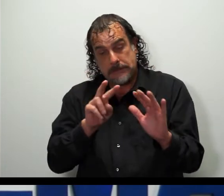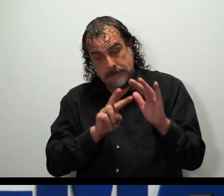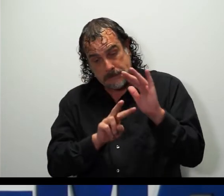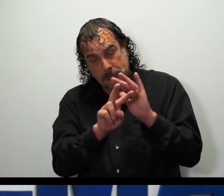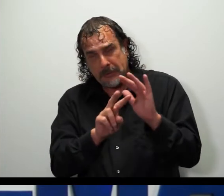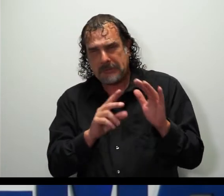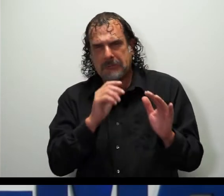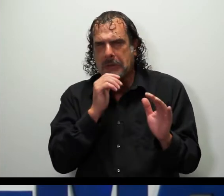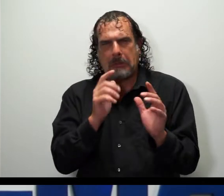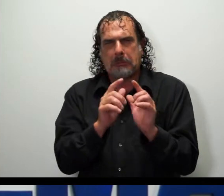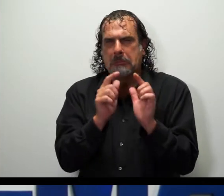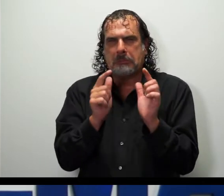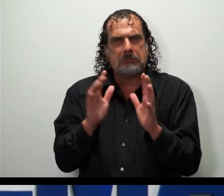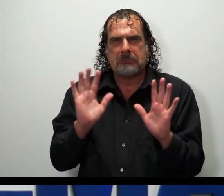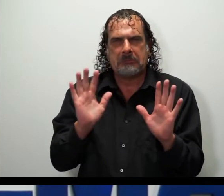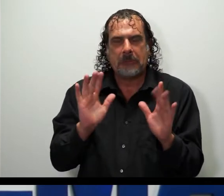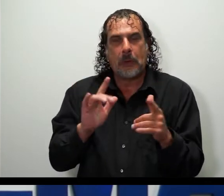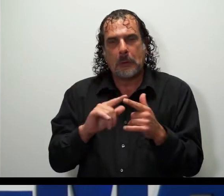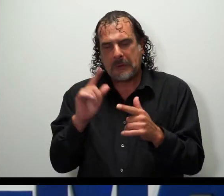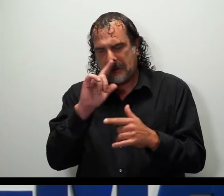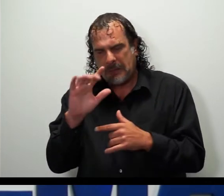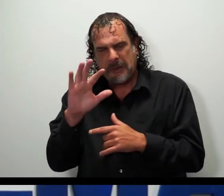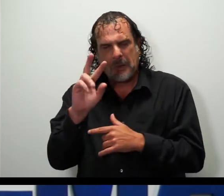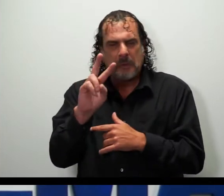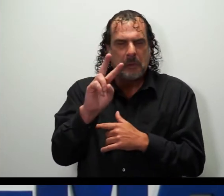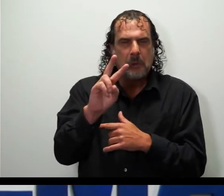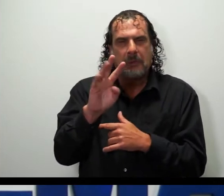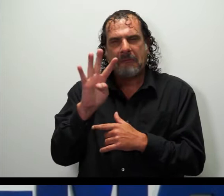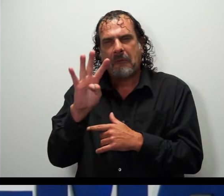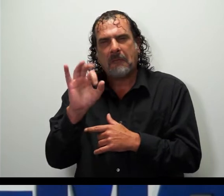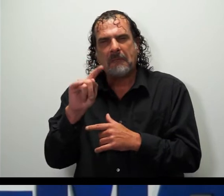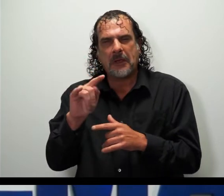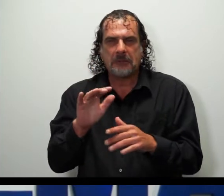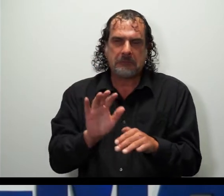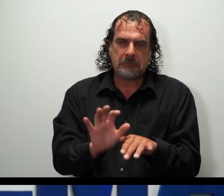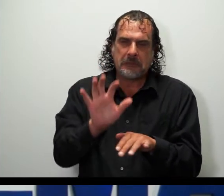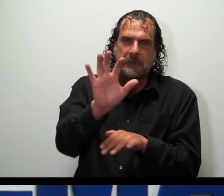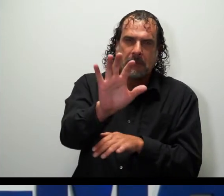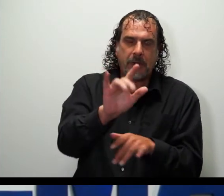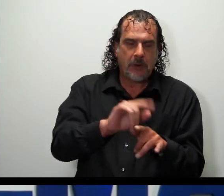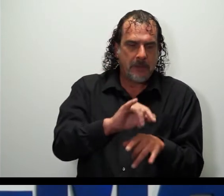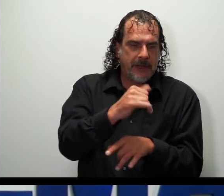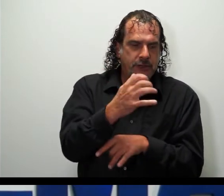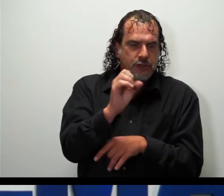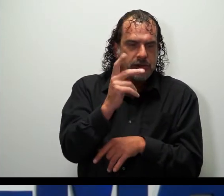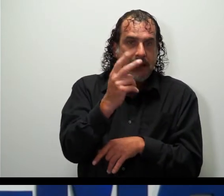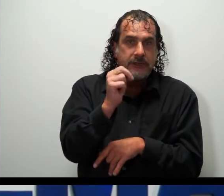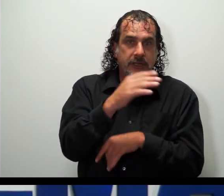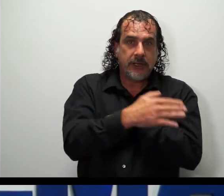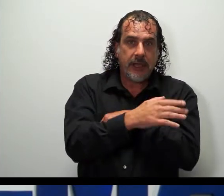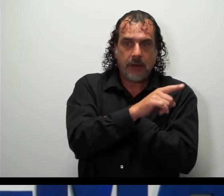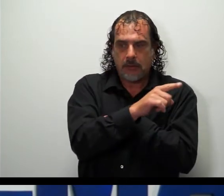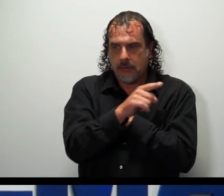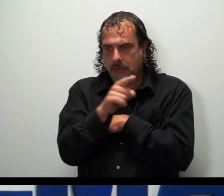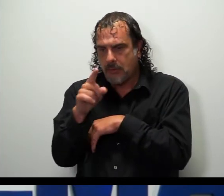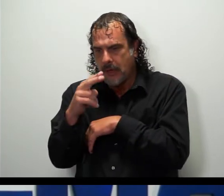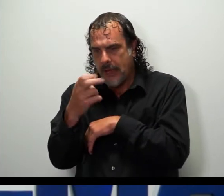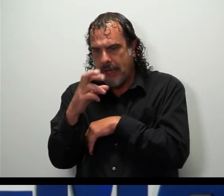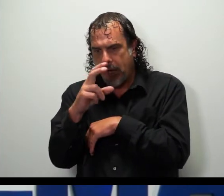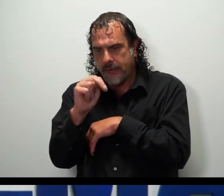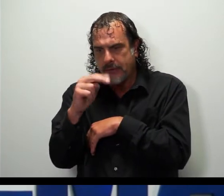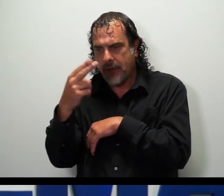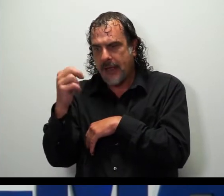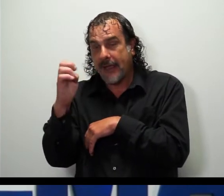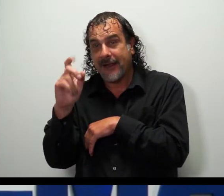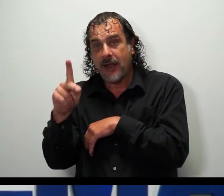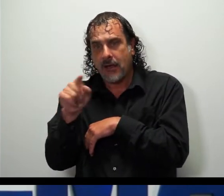not phenomenal. We're looking at somewhere along 2 to 4 feet storm surge all the way over to Jackson County, and then Harrison County, Hancock County